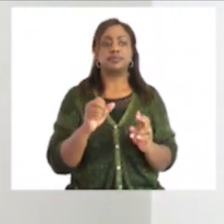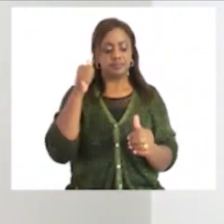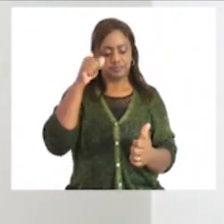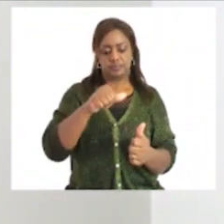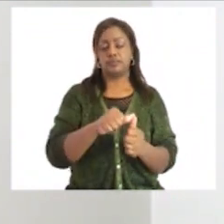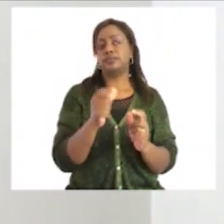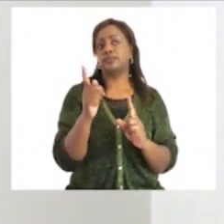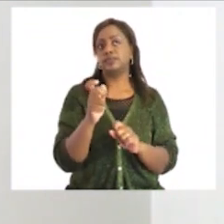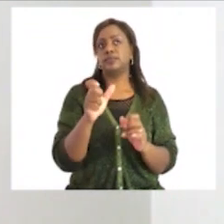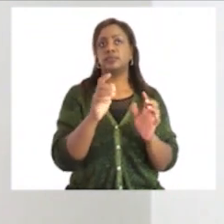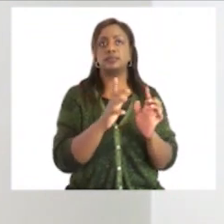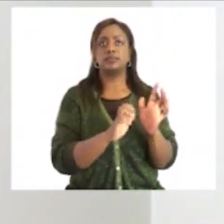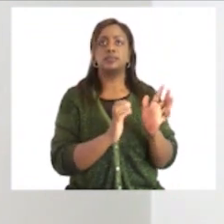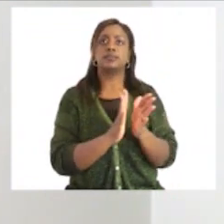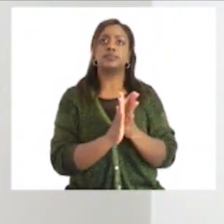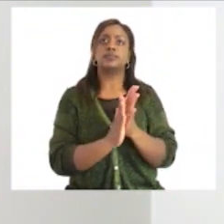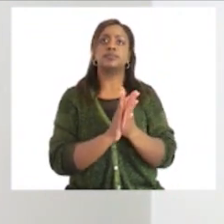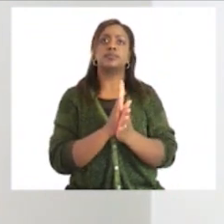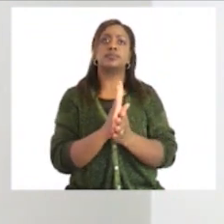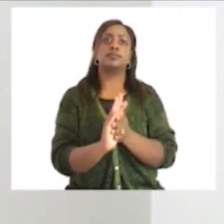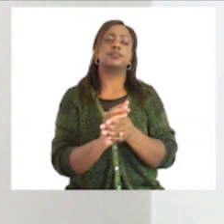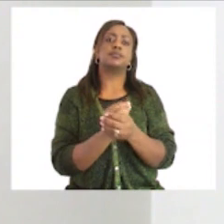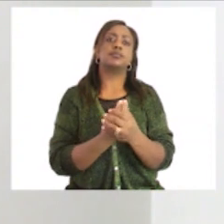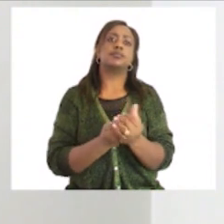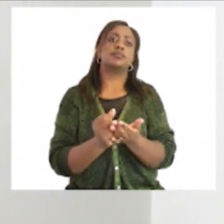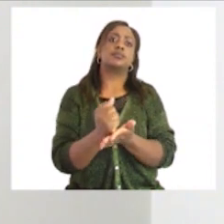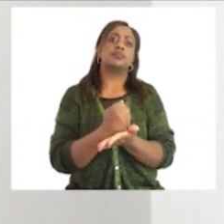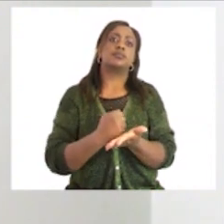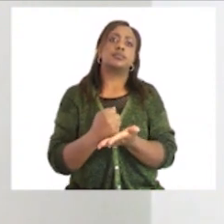to sanitize. Okay, so let's spray it on our hands.